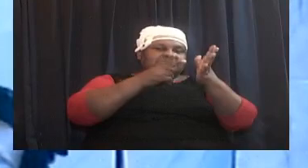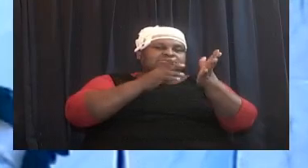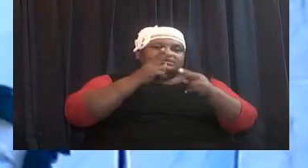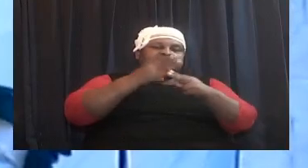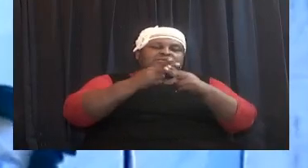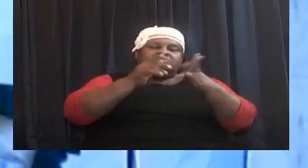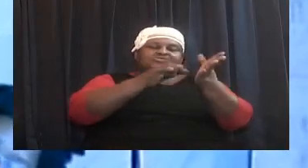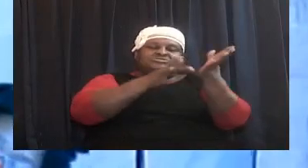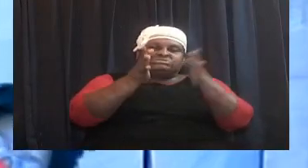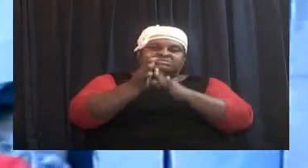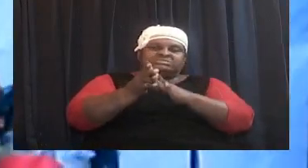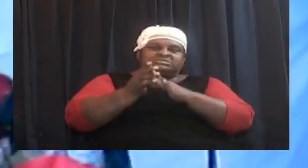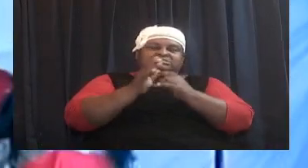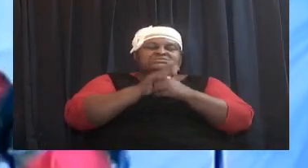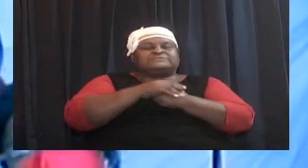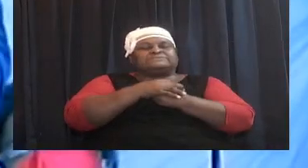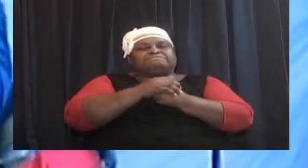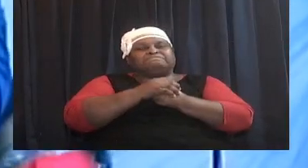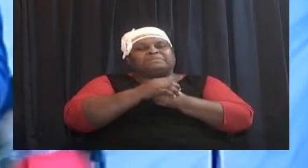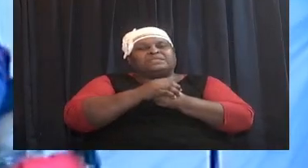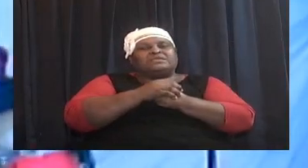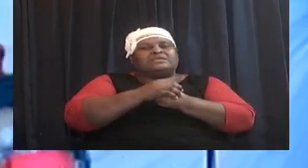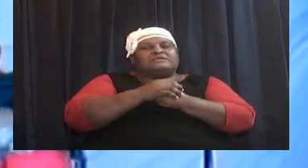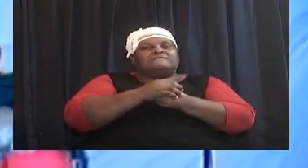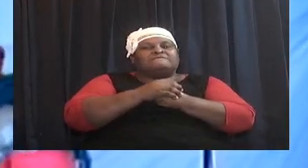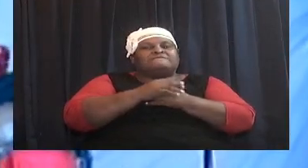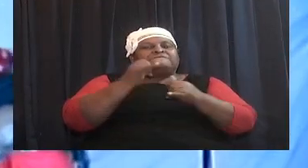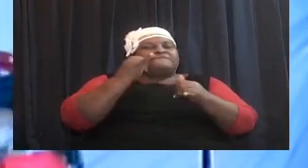name Jesus. And